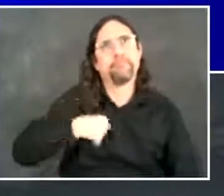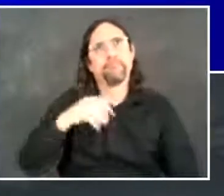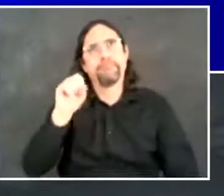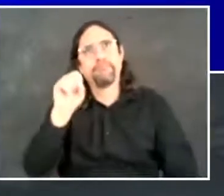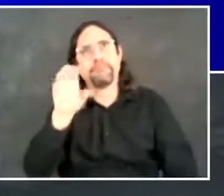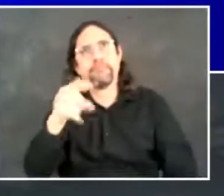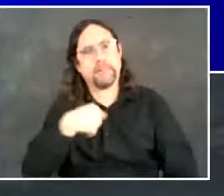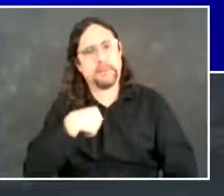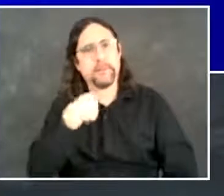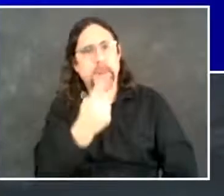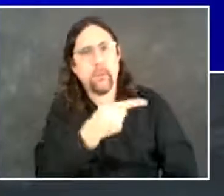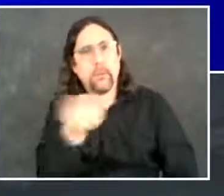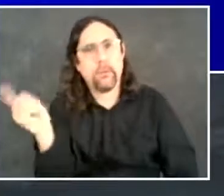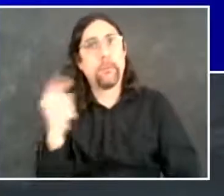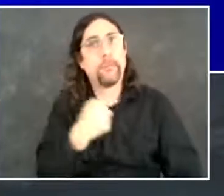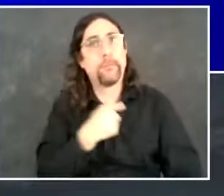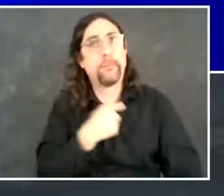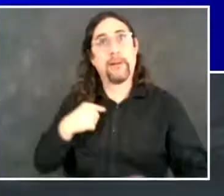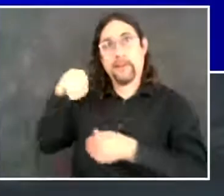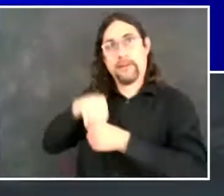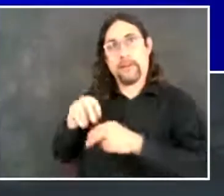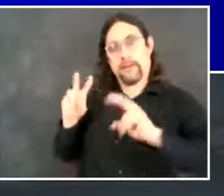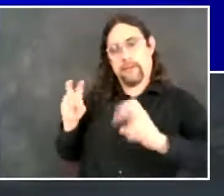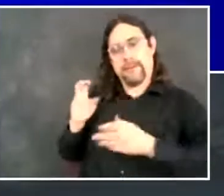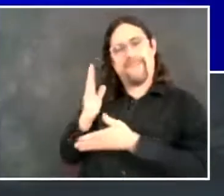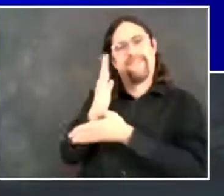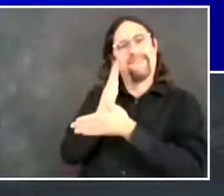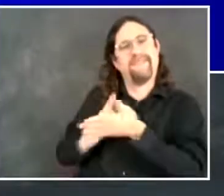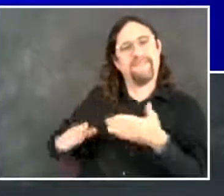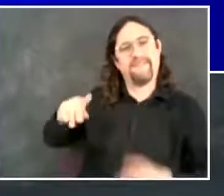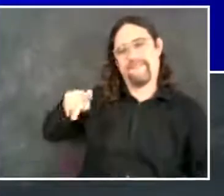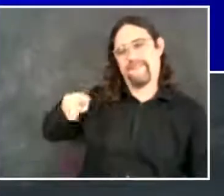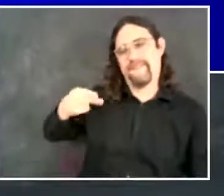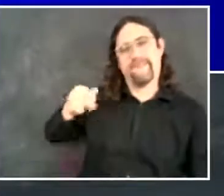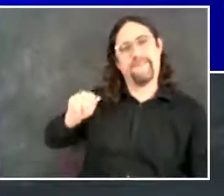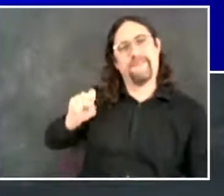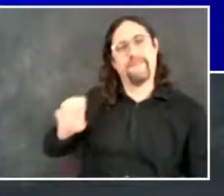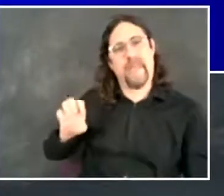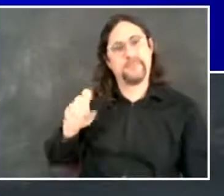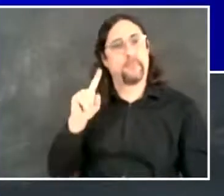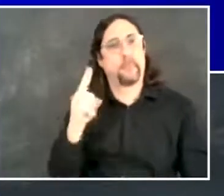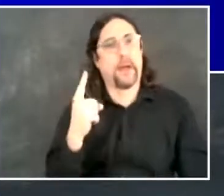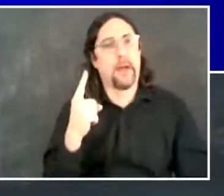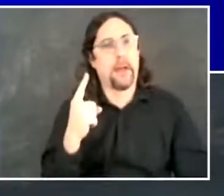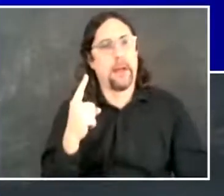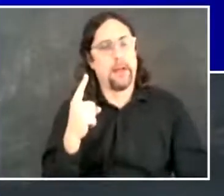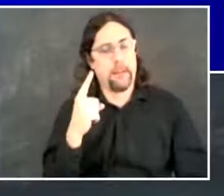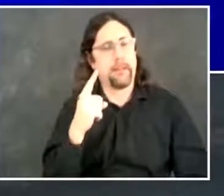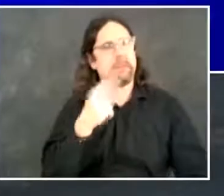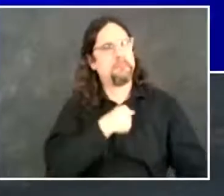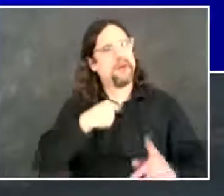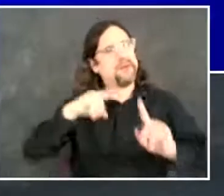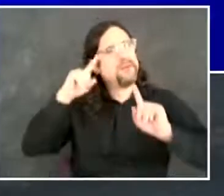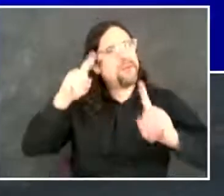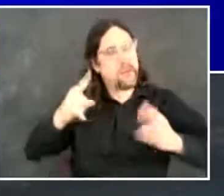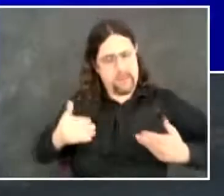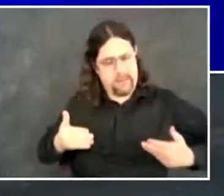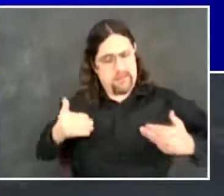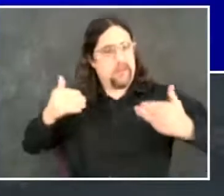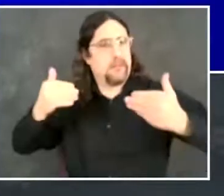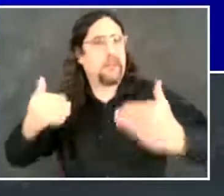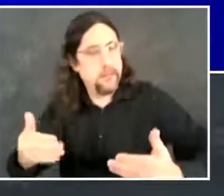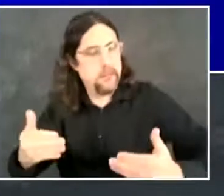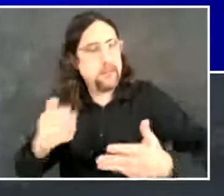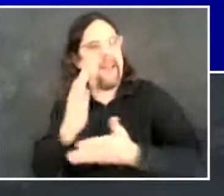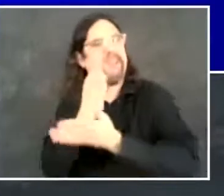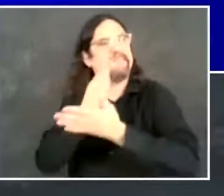case, period. So the indicators tell us a lot about how we get to